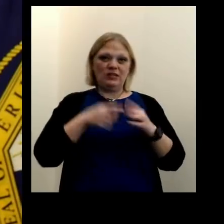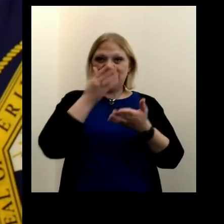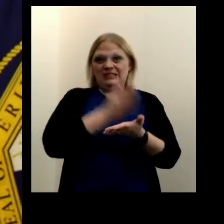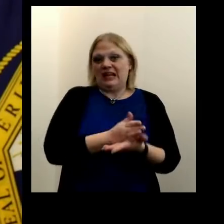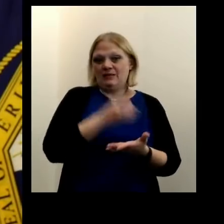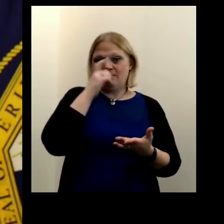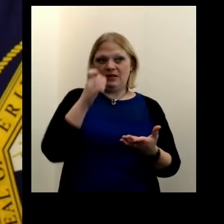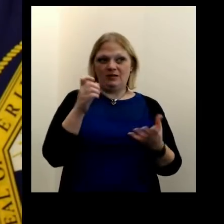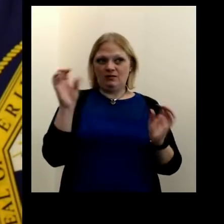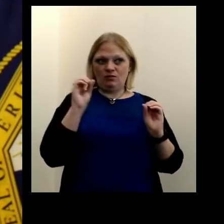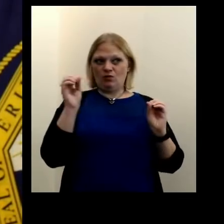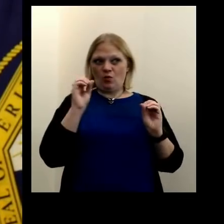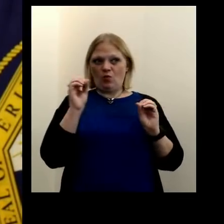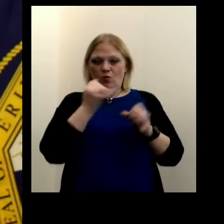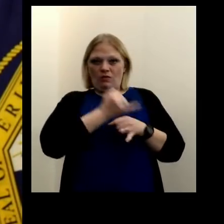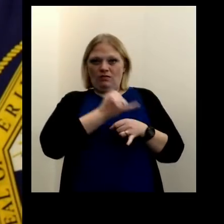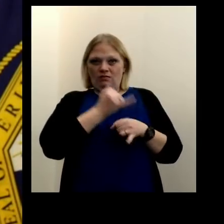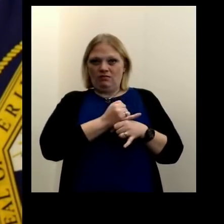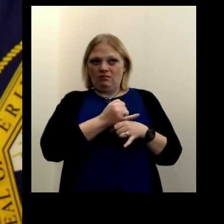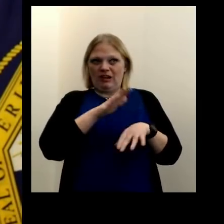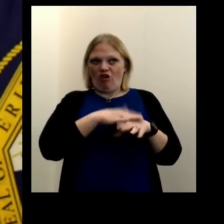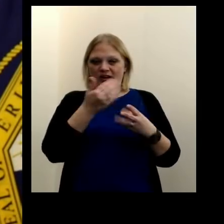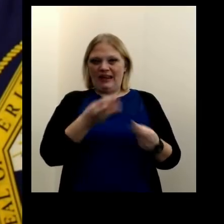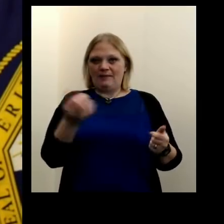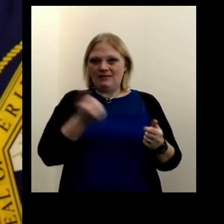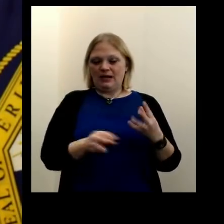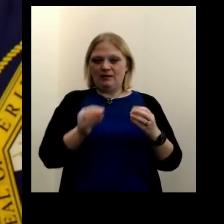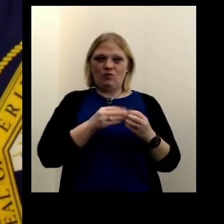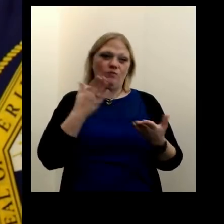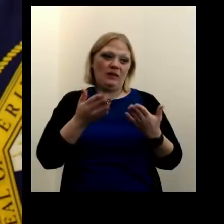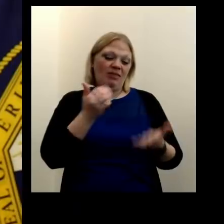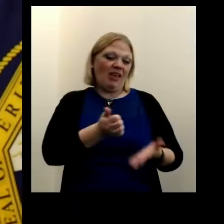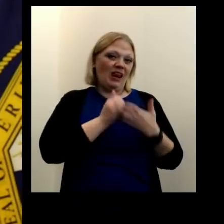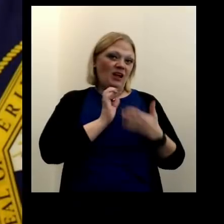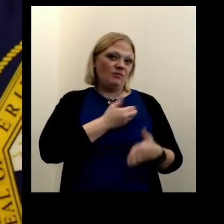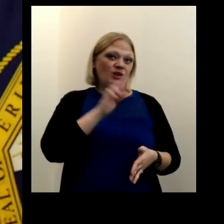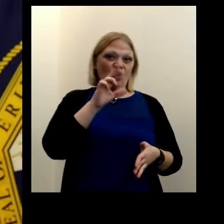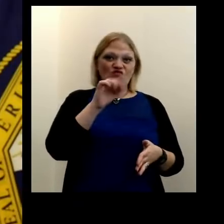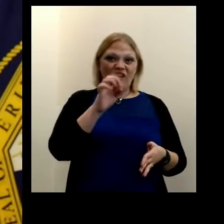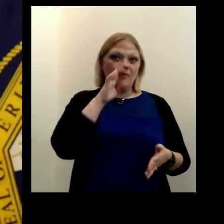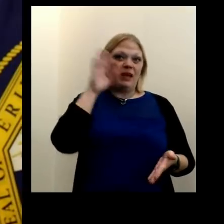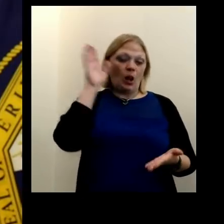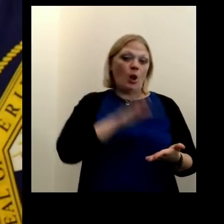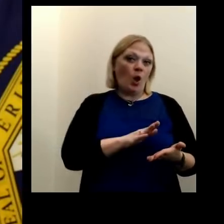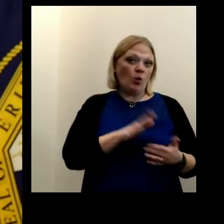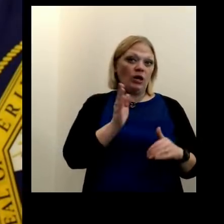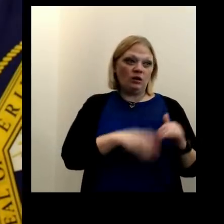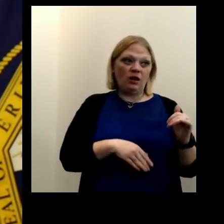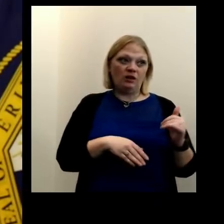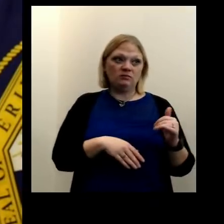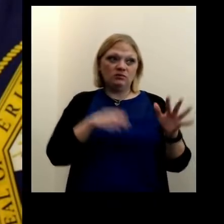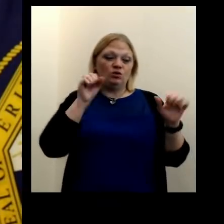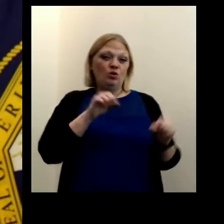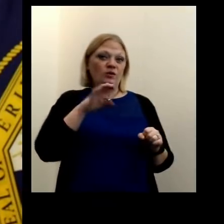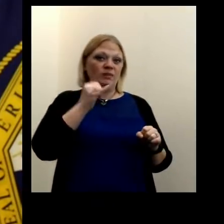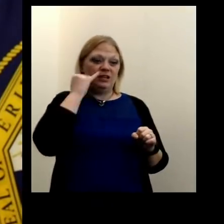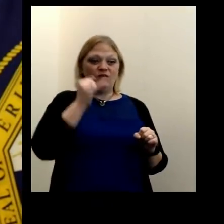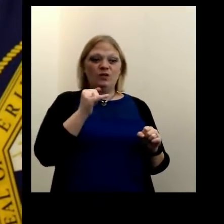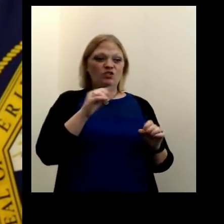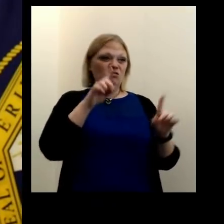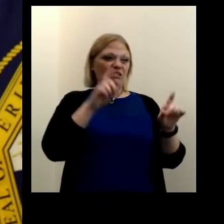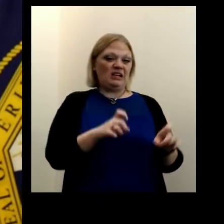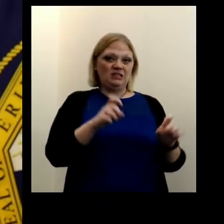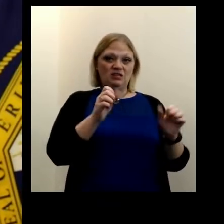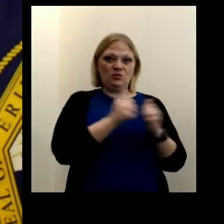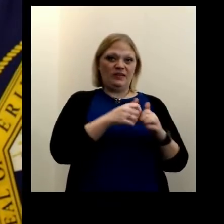have in-campus anymore. So that may have actually helped our rate, make it be lower than what it would have been if we had just tested people who were